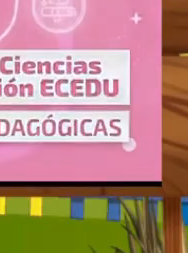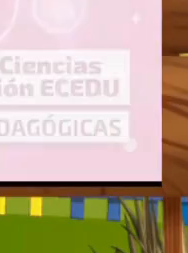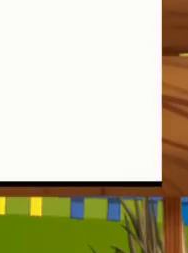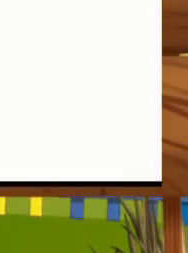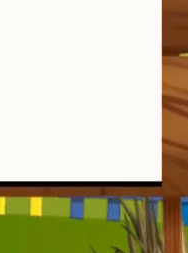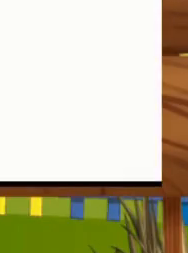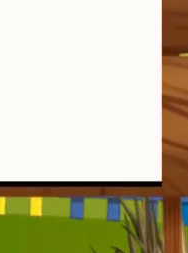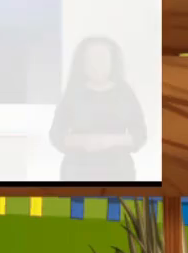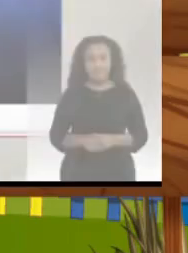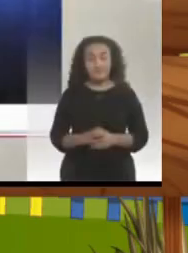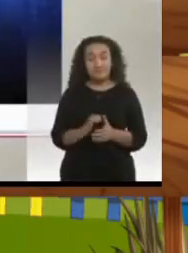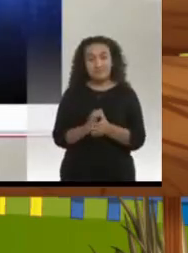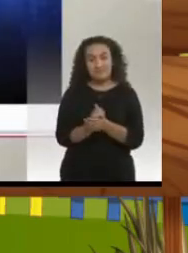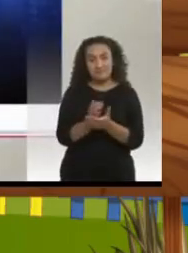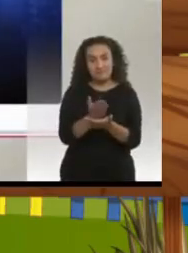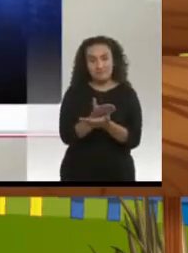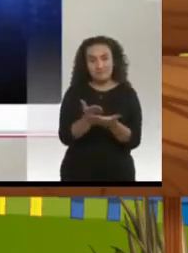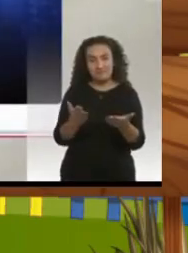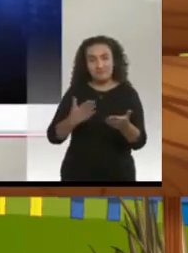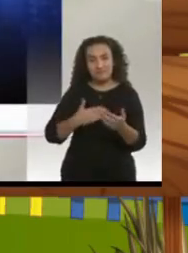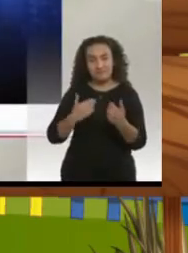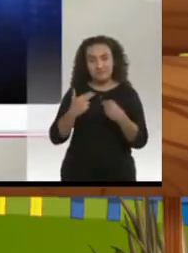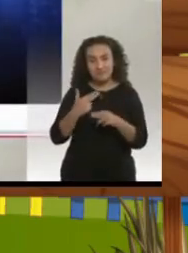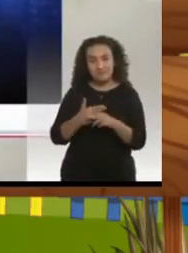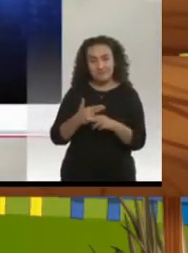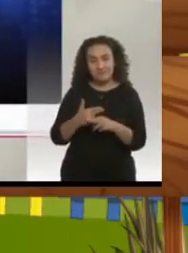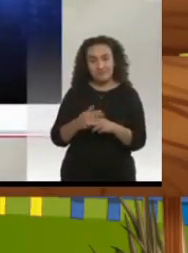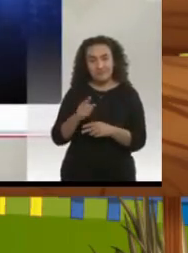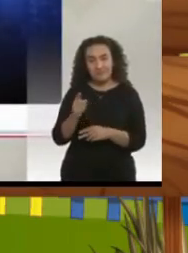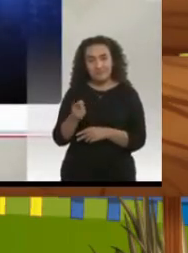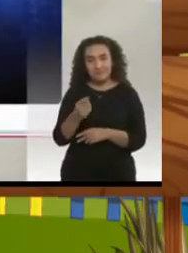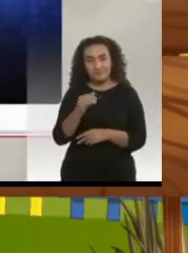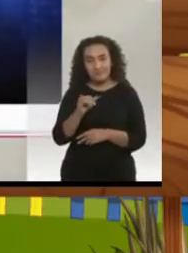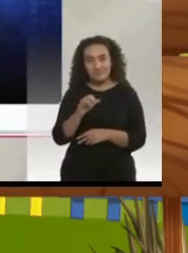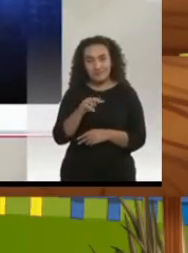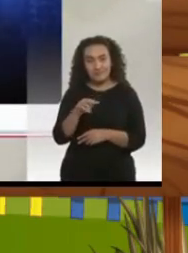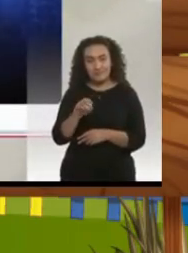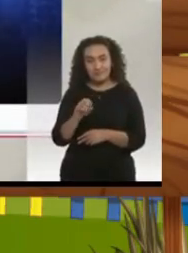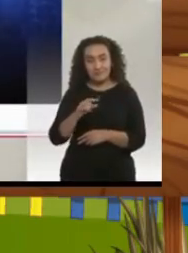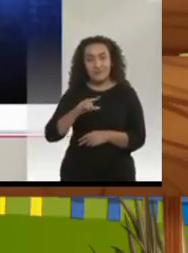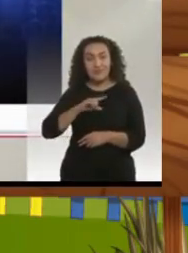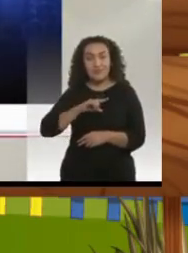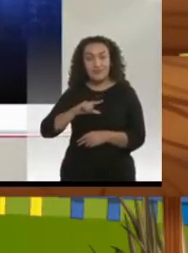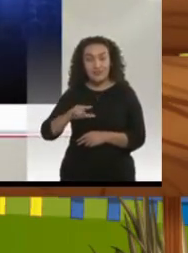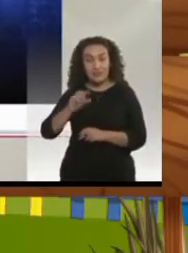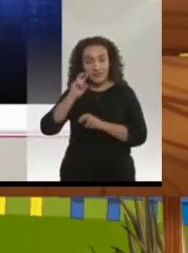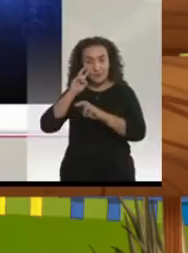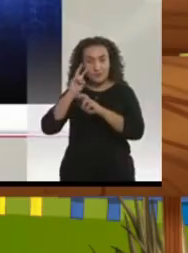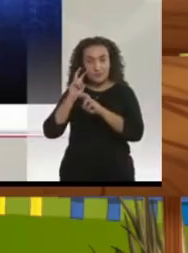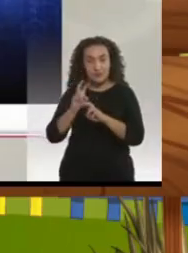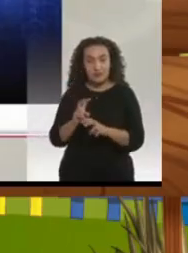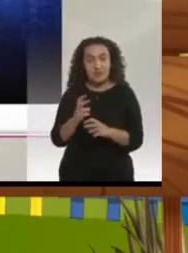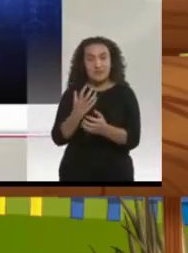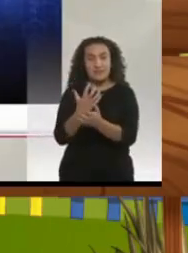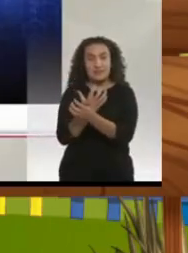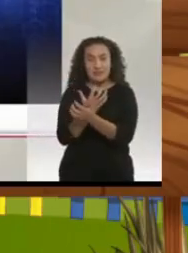First, you should watch the introductory video. Then, click on the blue arrow on the right.